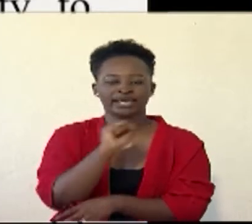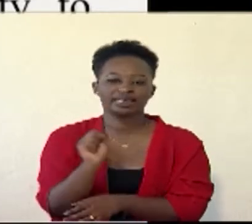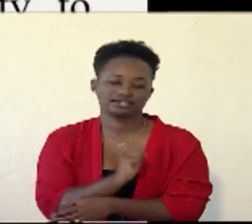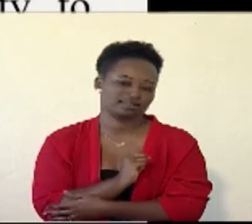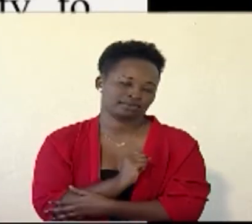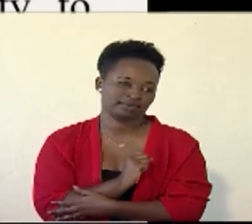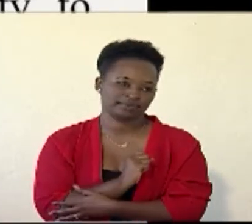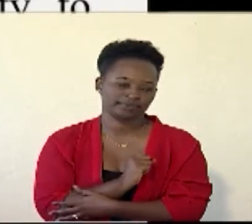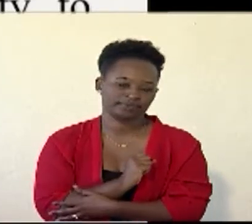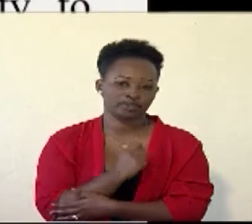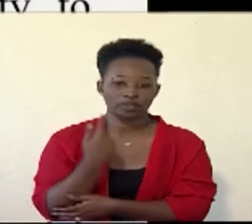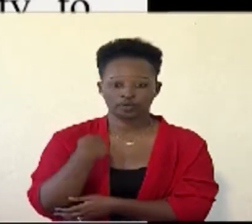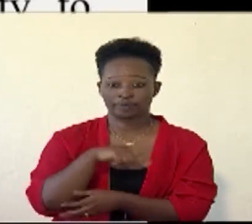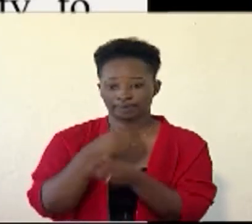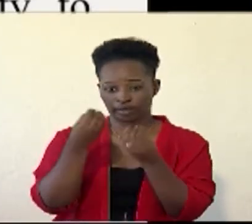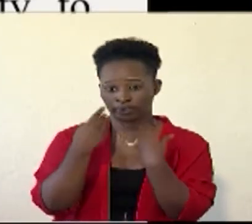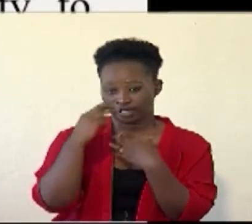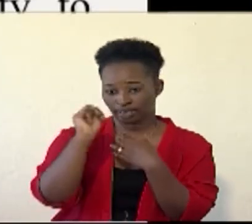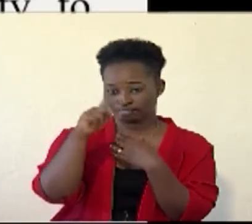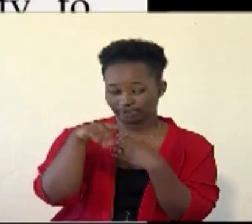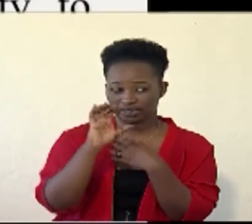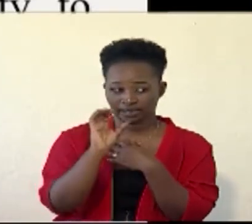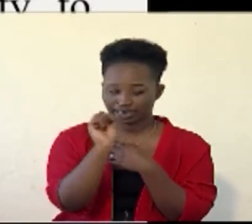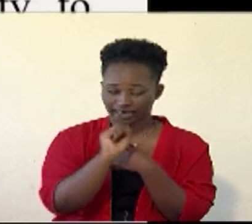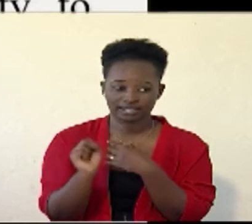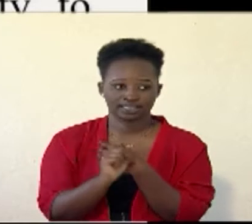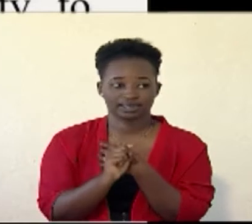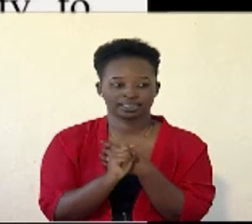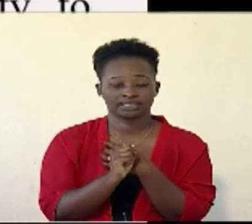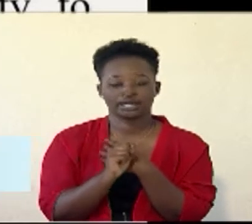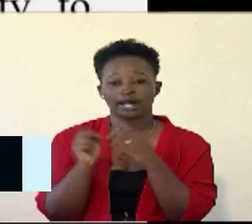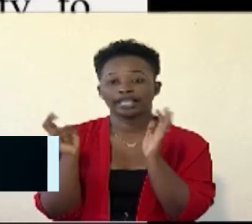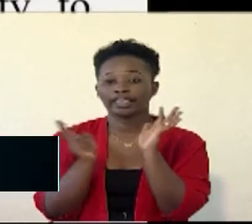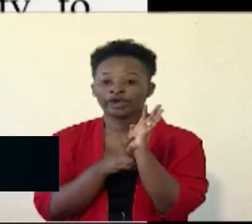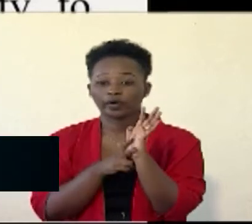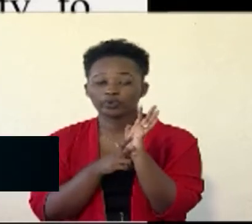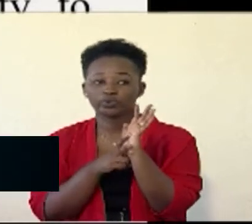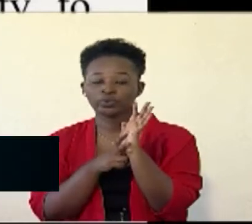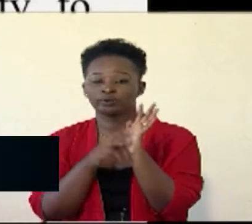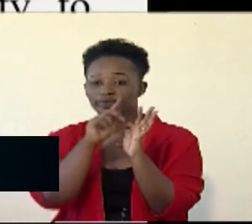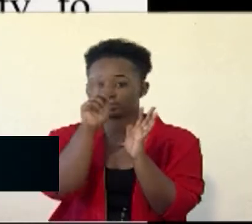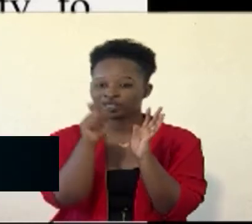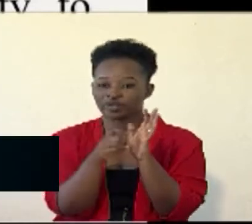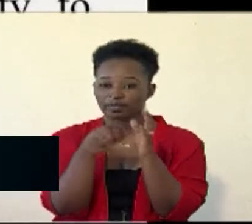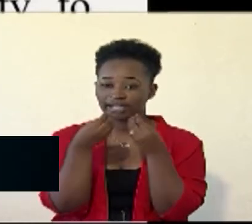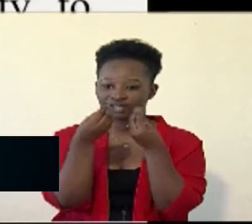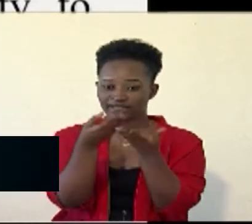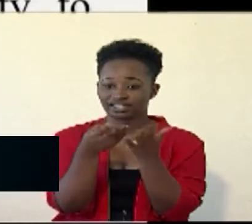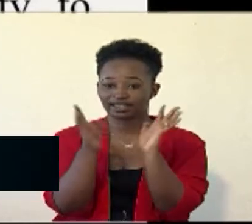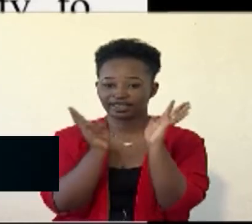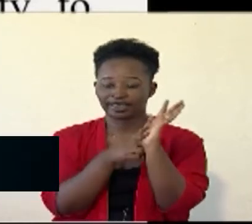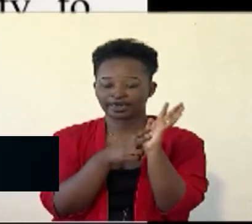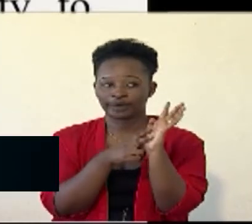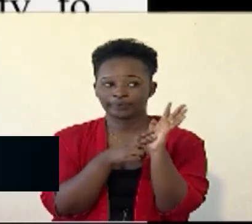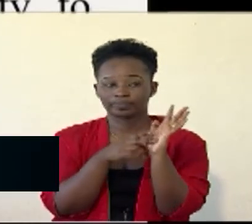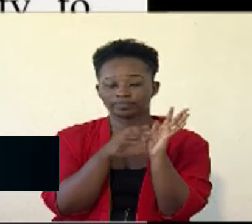save? We are given marginal propensity to save. Our MPS in the question, we are given marginal propensity